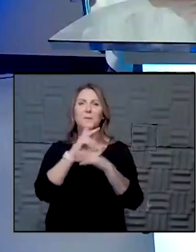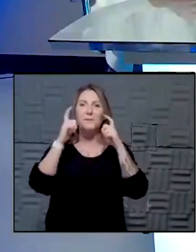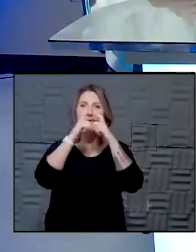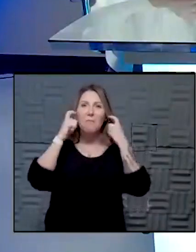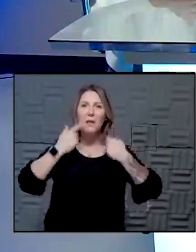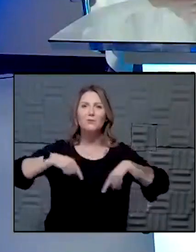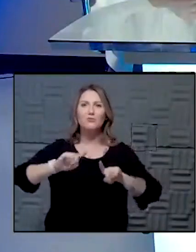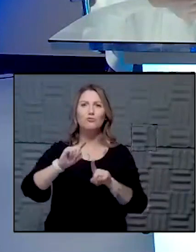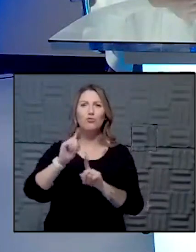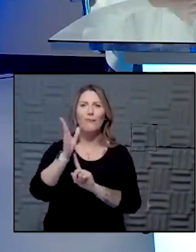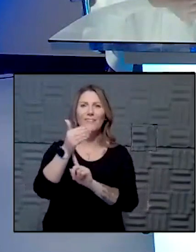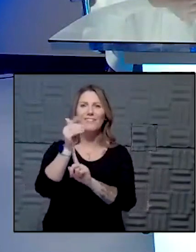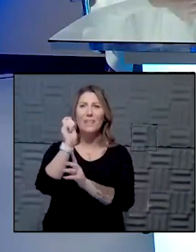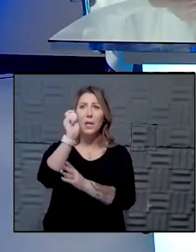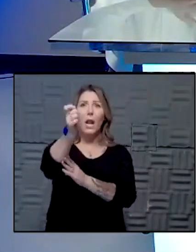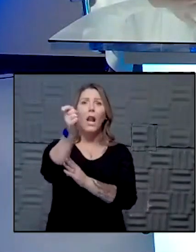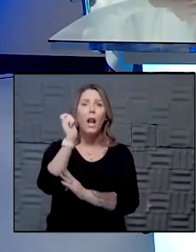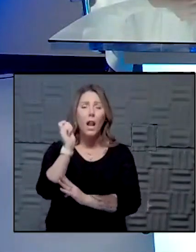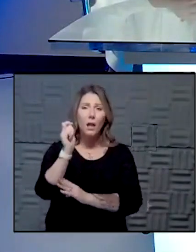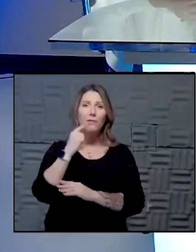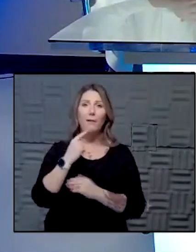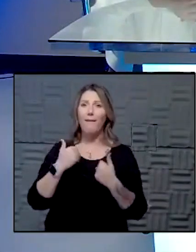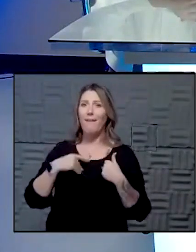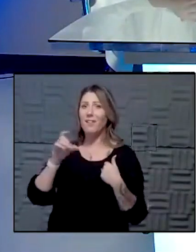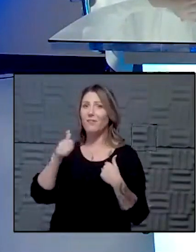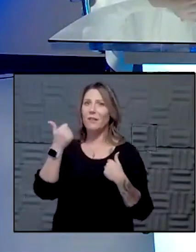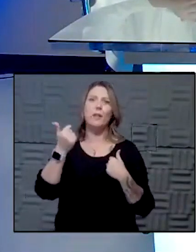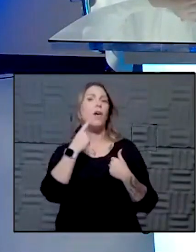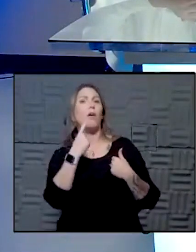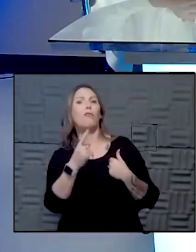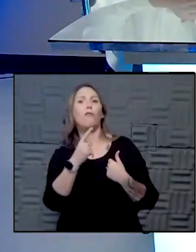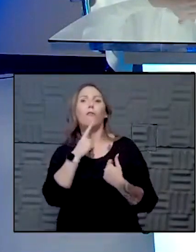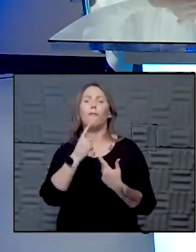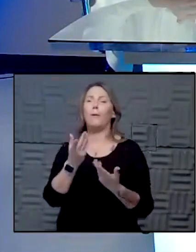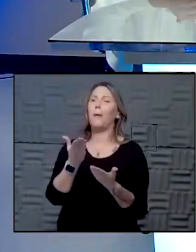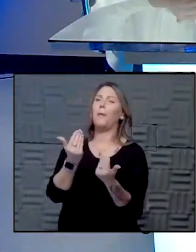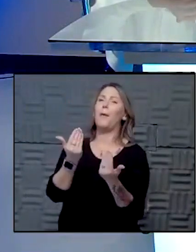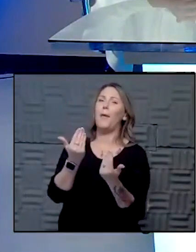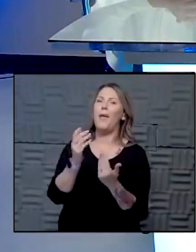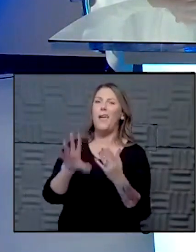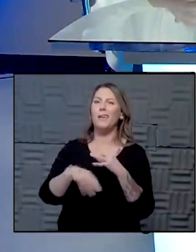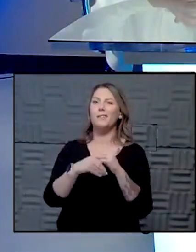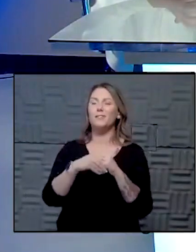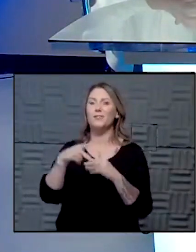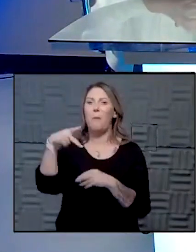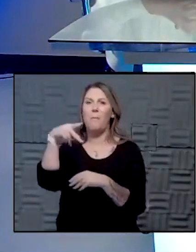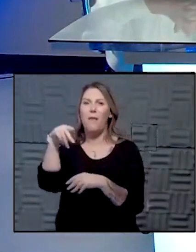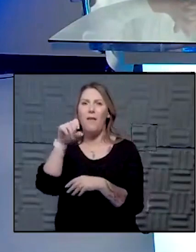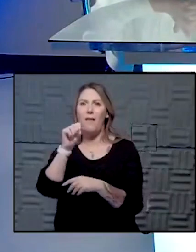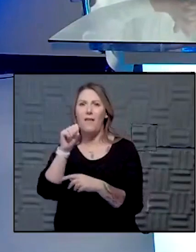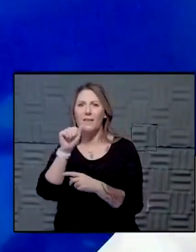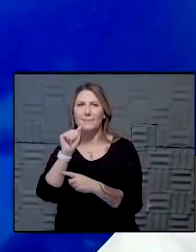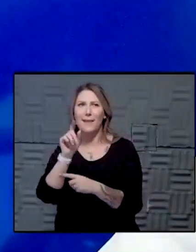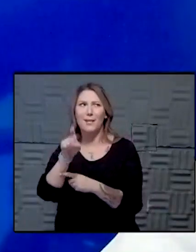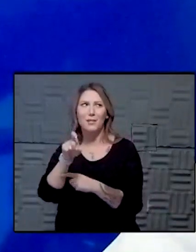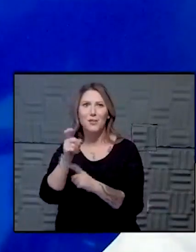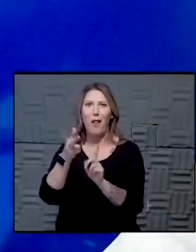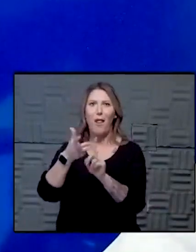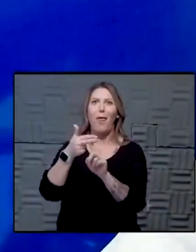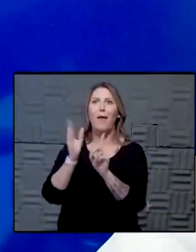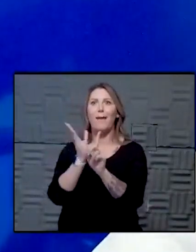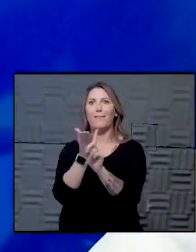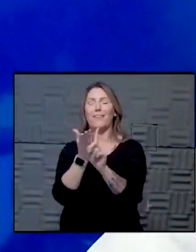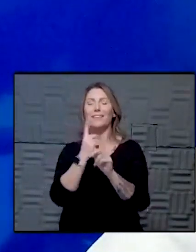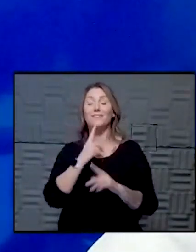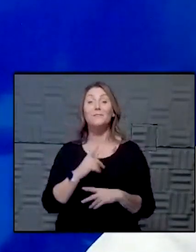Yeah, I think we can. I think I have another. We can commission them for another PSA. I like that idea. We should get them to do that. So, ladies,